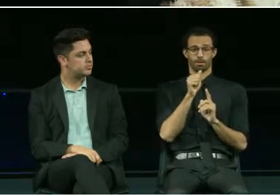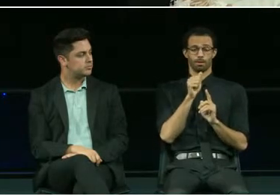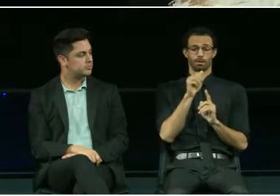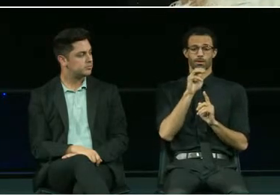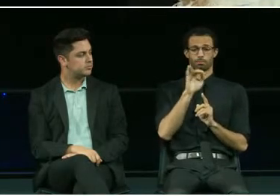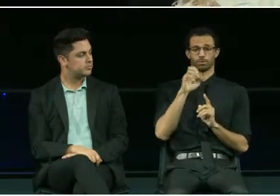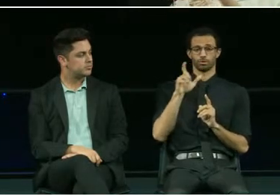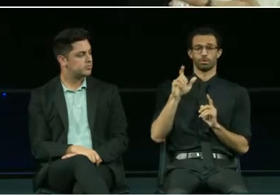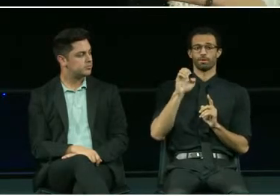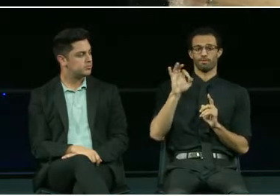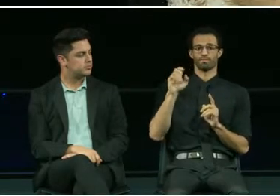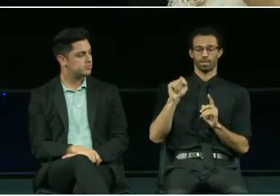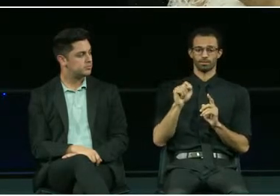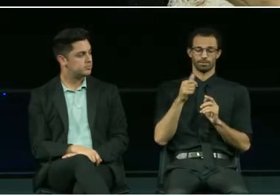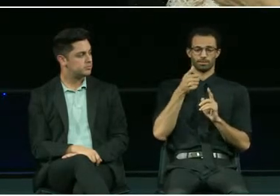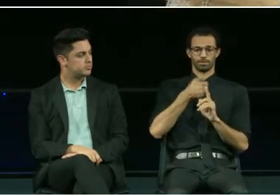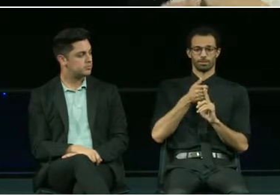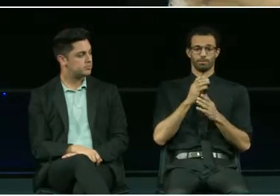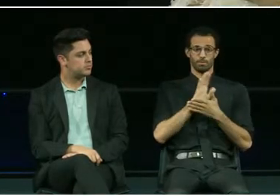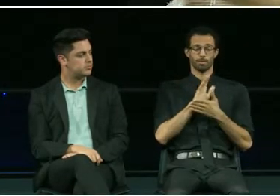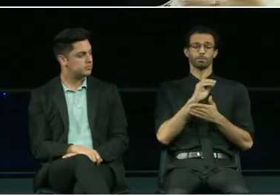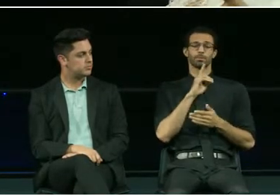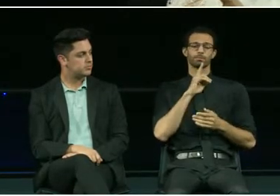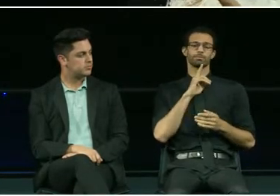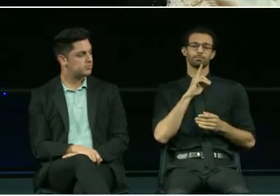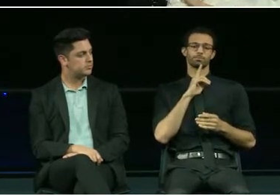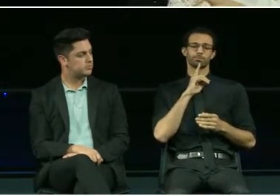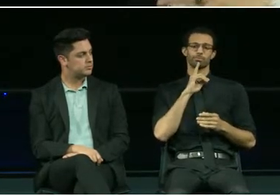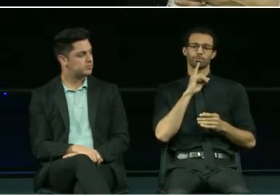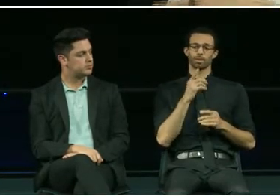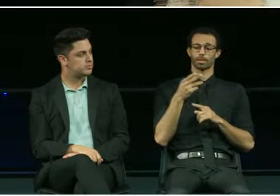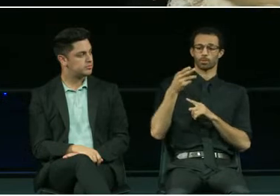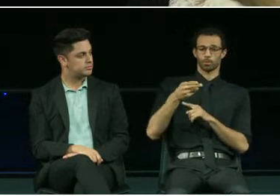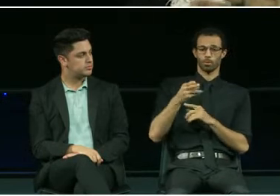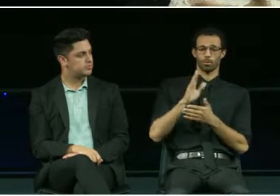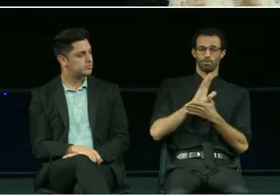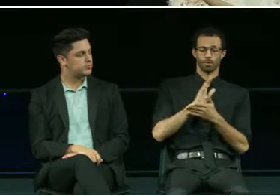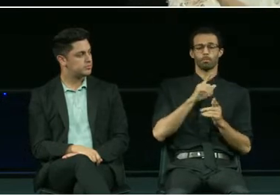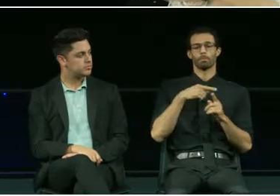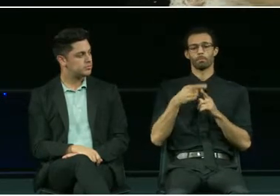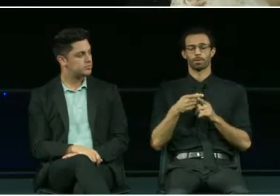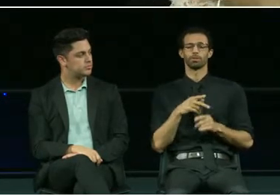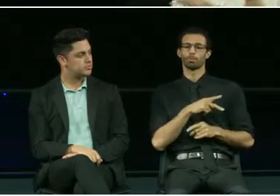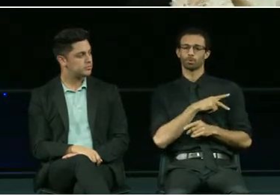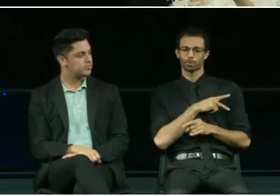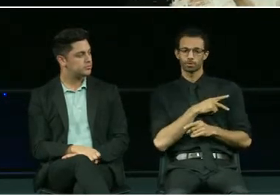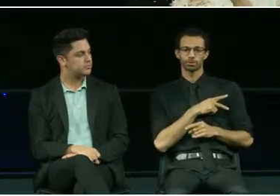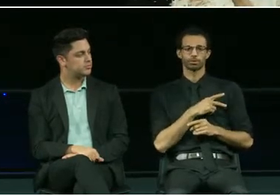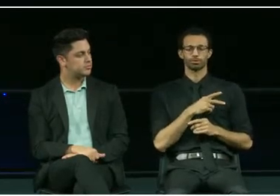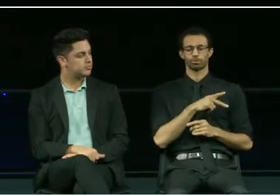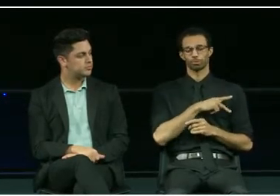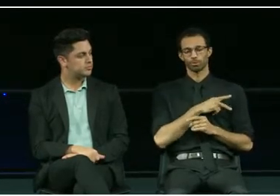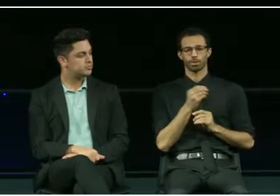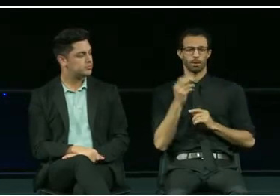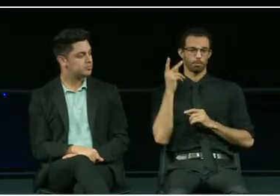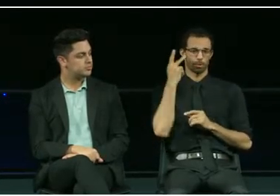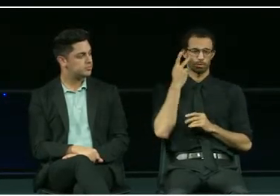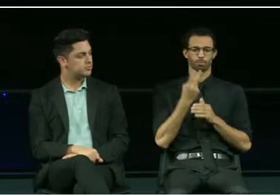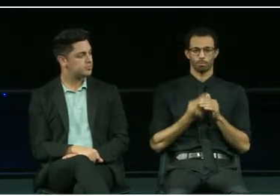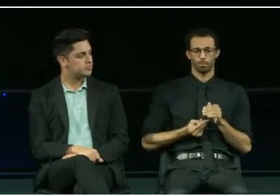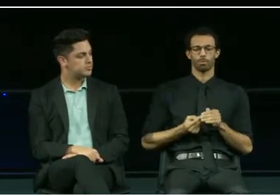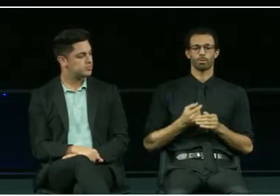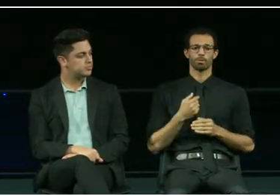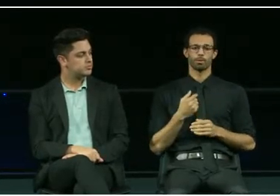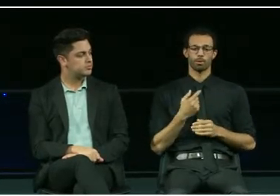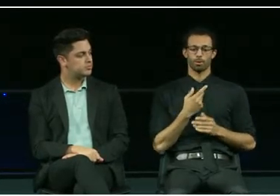a historical film, but it was also very personal for us, sort of the personal is the political, and I think we all felt really,